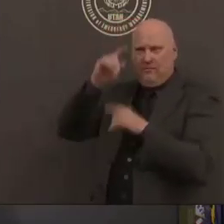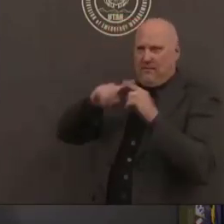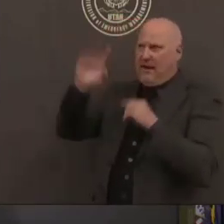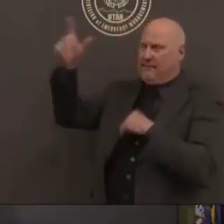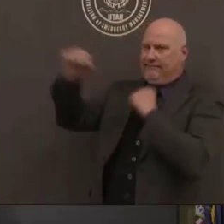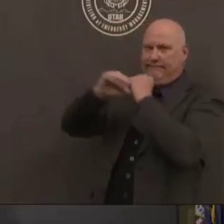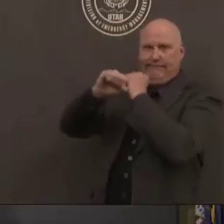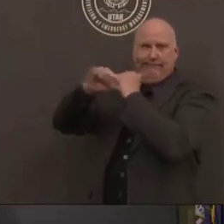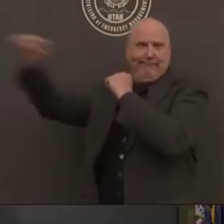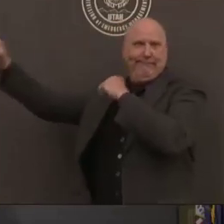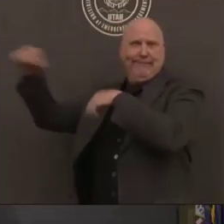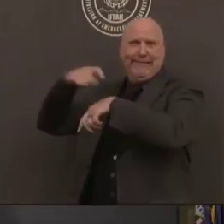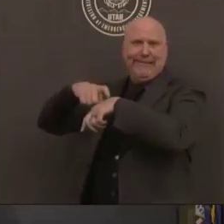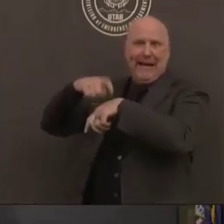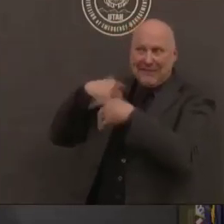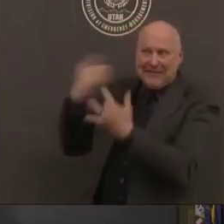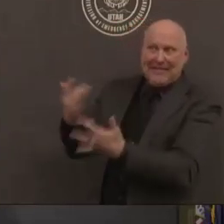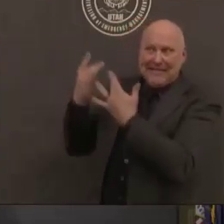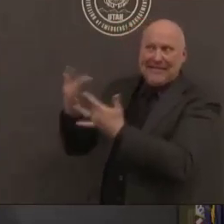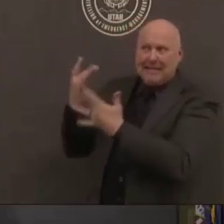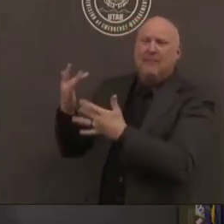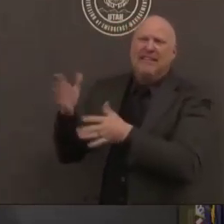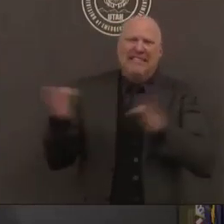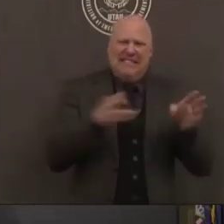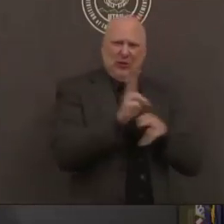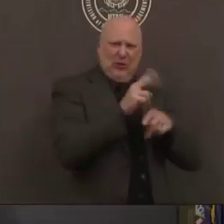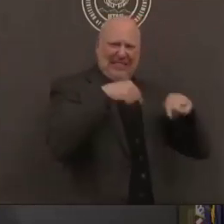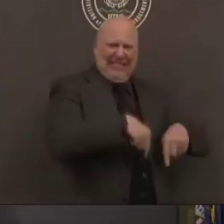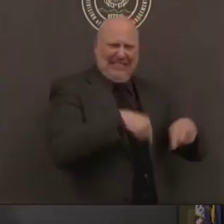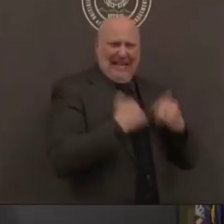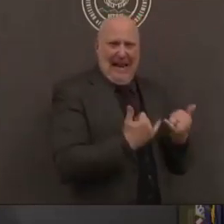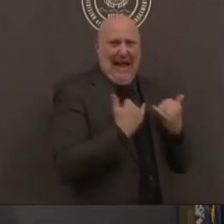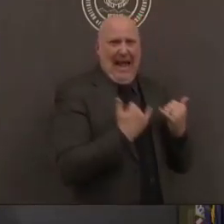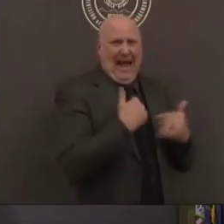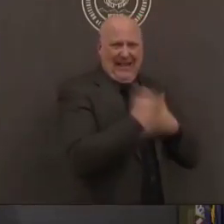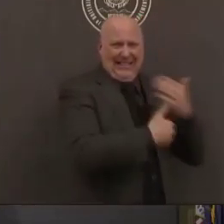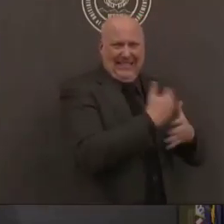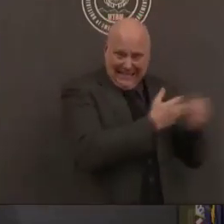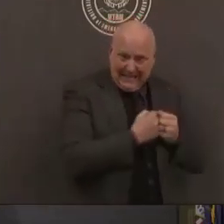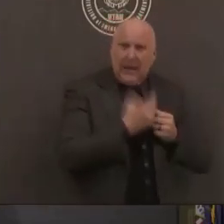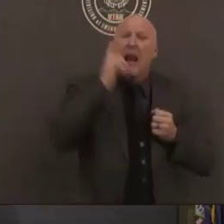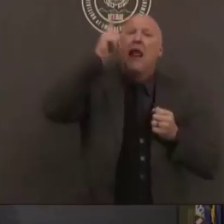normal operation when that time comes. Thank you. Are there any questions?